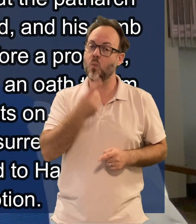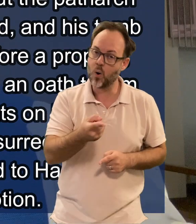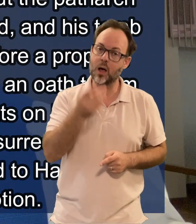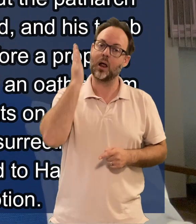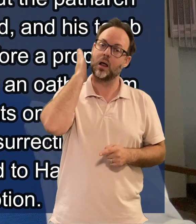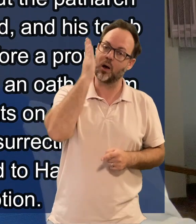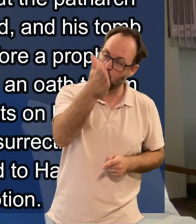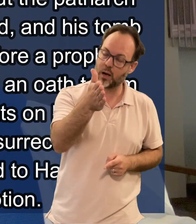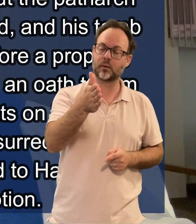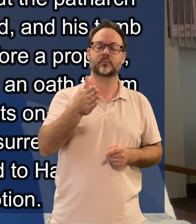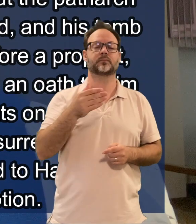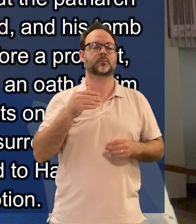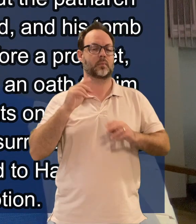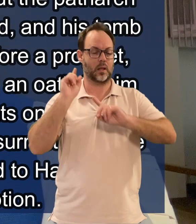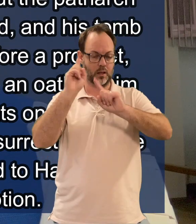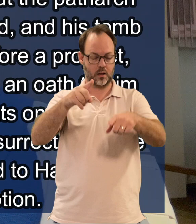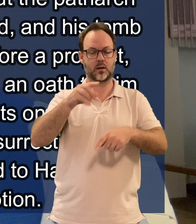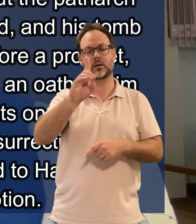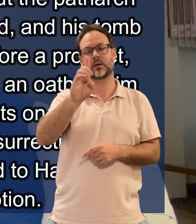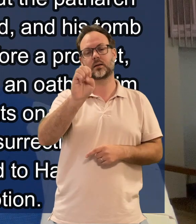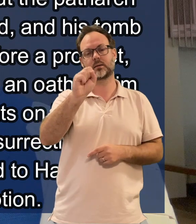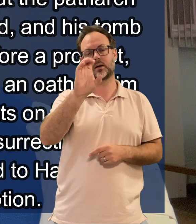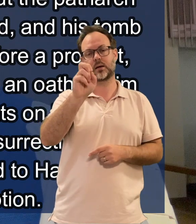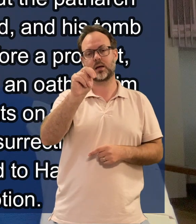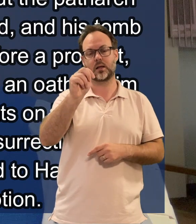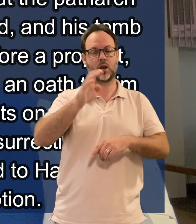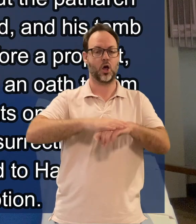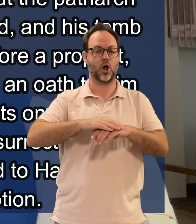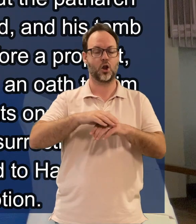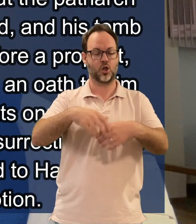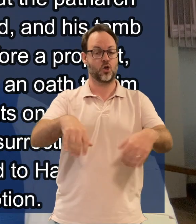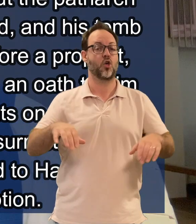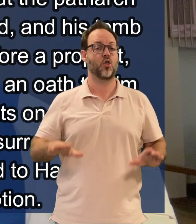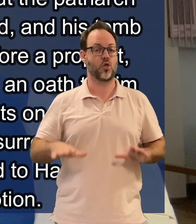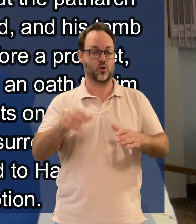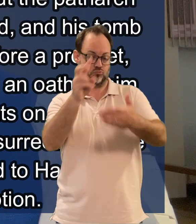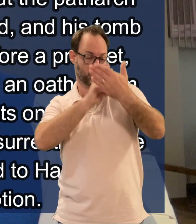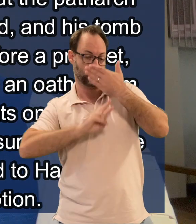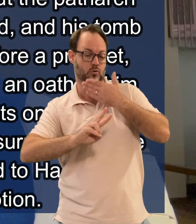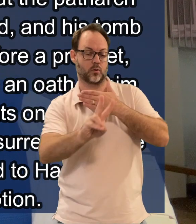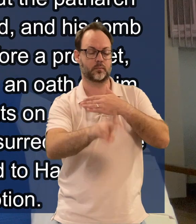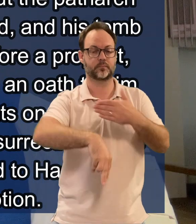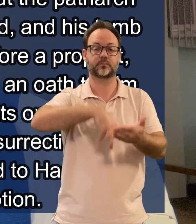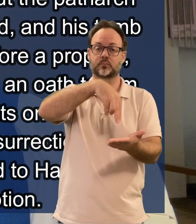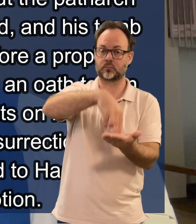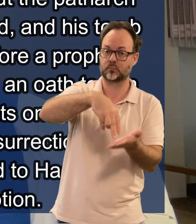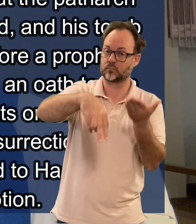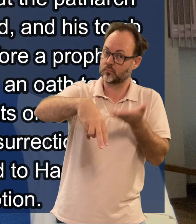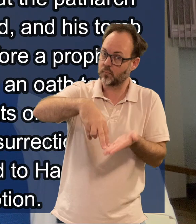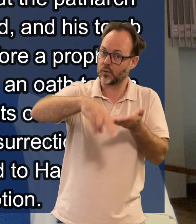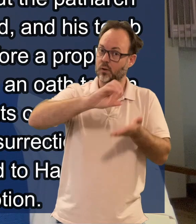he would set one of his descendants on his throne, he foresaw and spoke about the resurrection of the